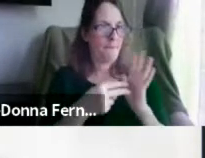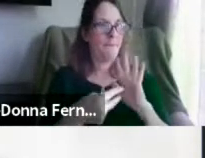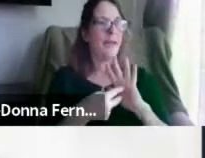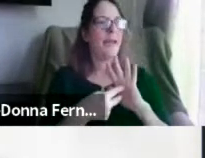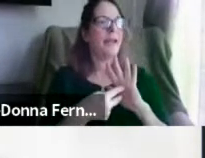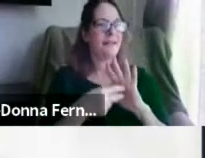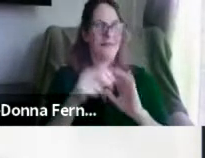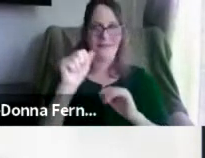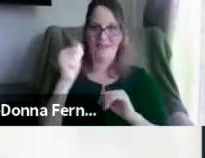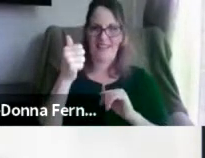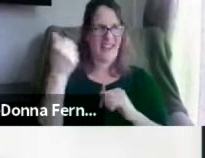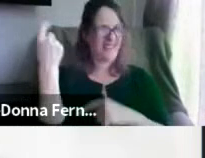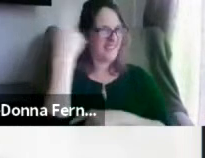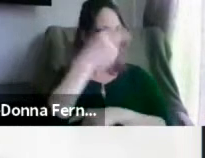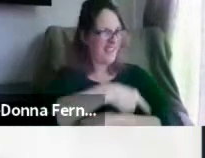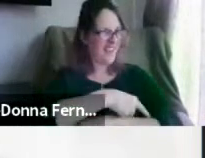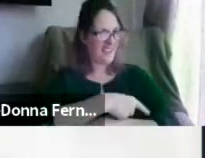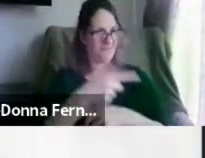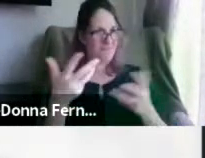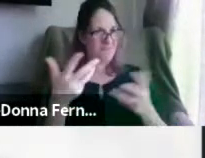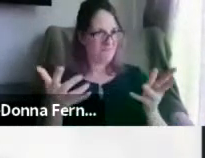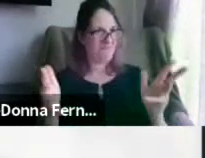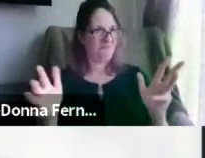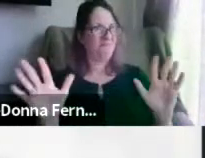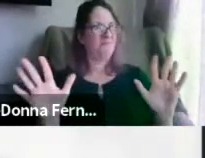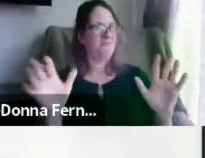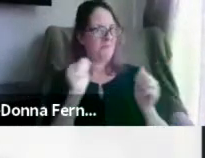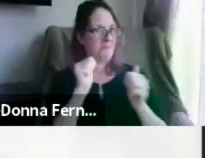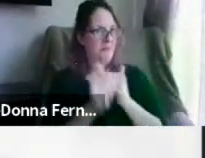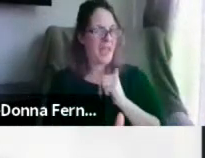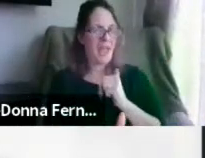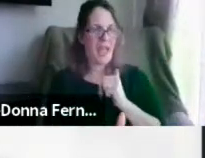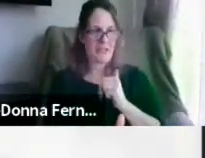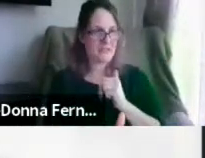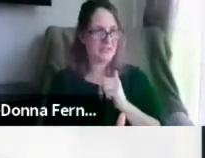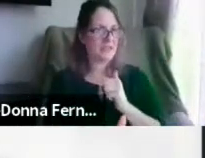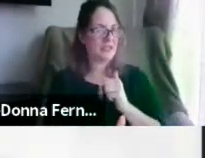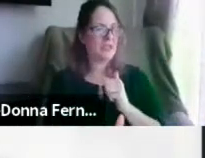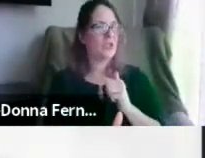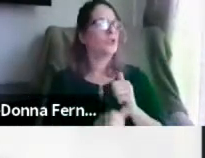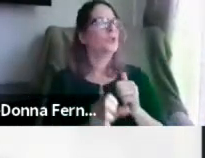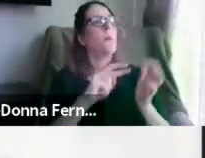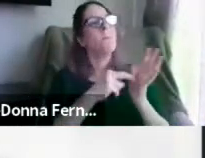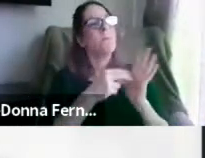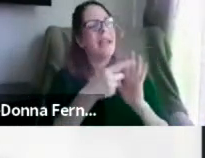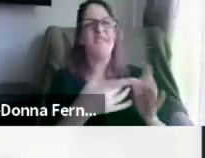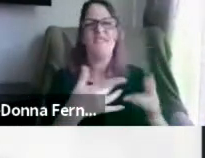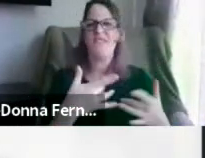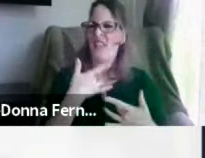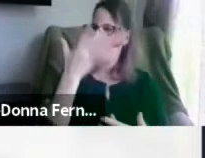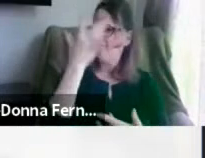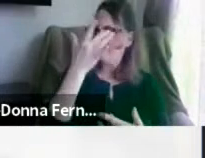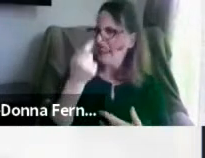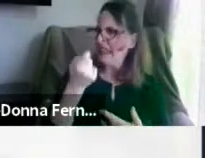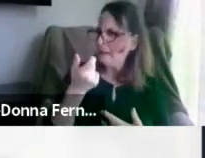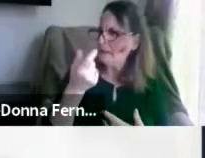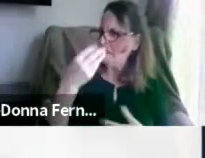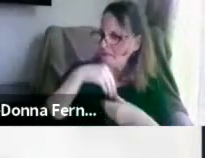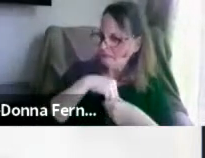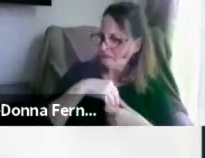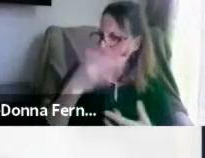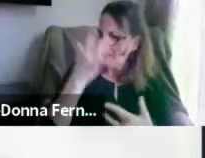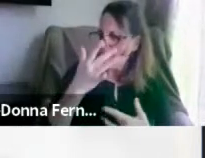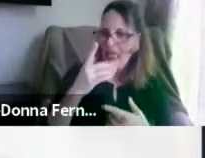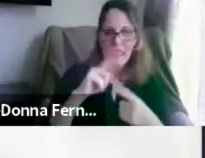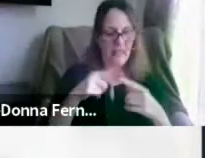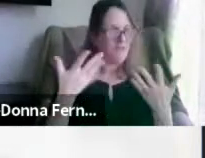10 days have passed since their last or since their symptoms first appeared. So they had symptoms and 10